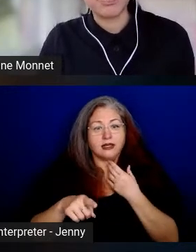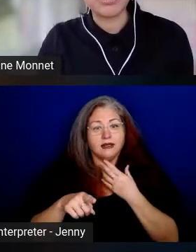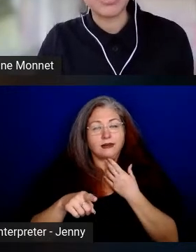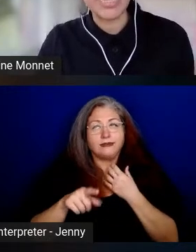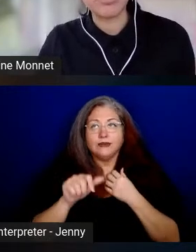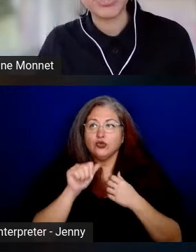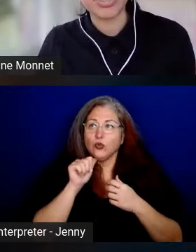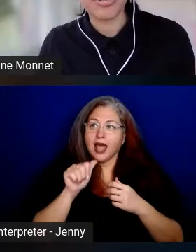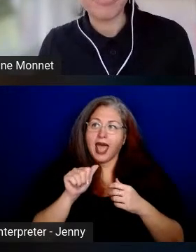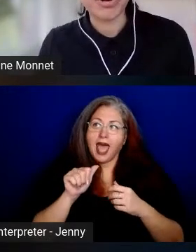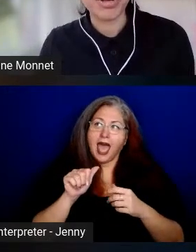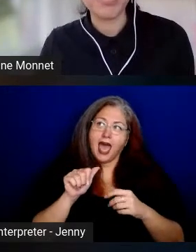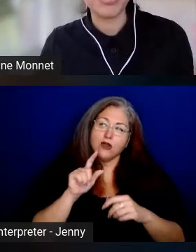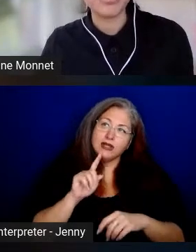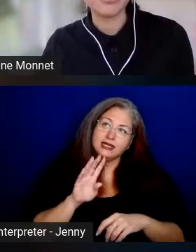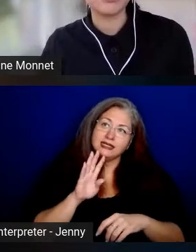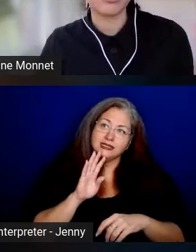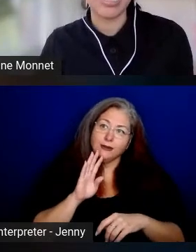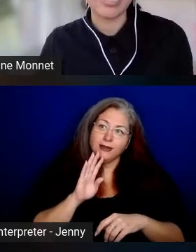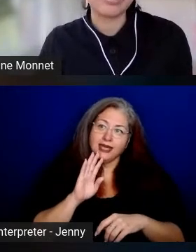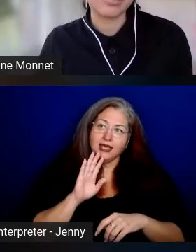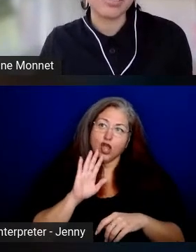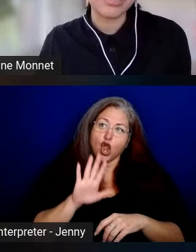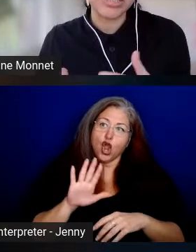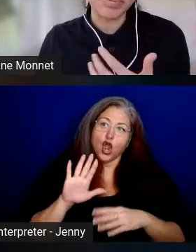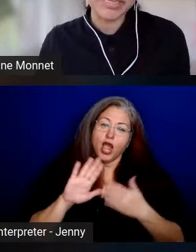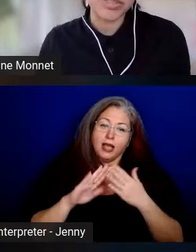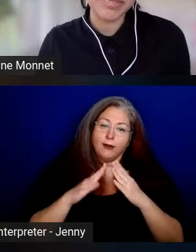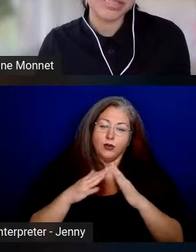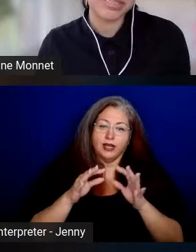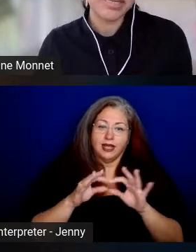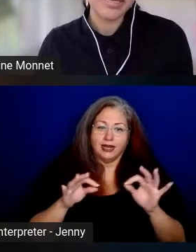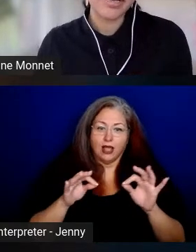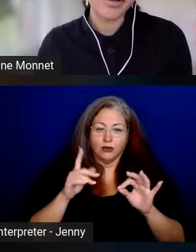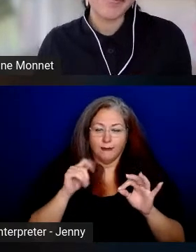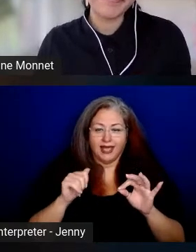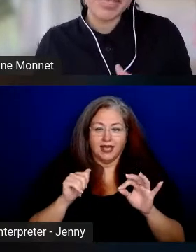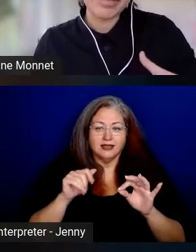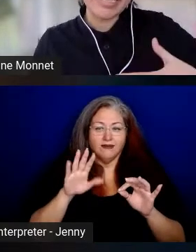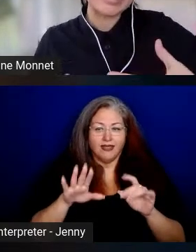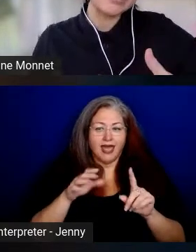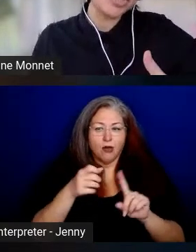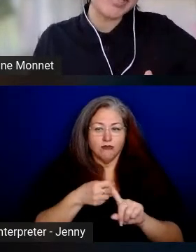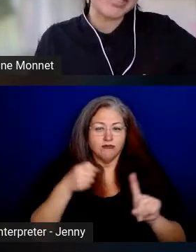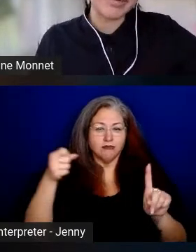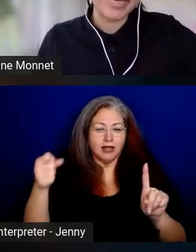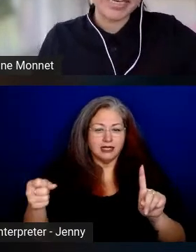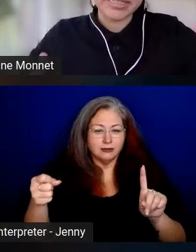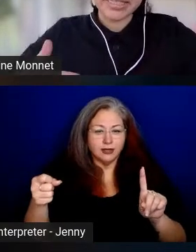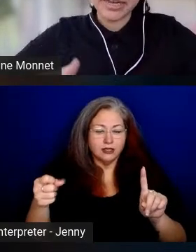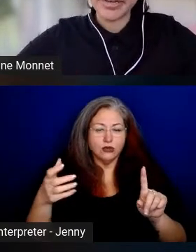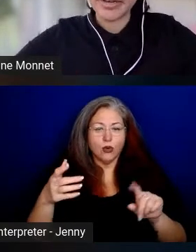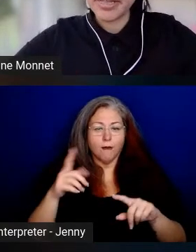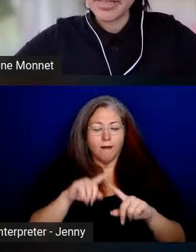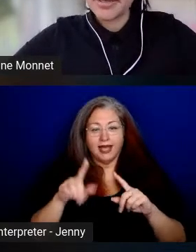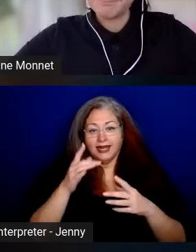to not necessarily speak the language for a community, to add to the displacement. It's interesting